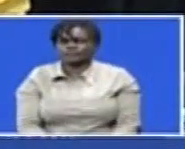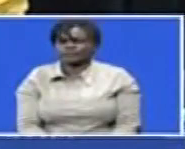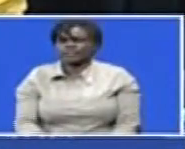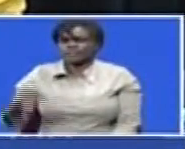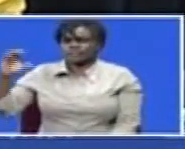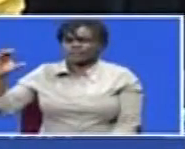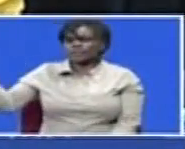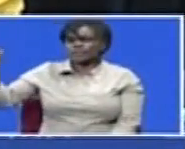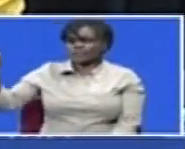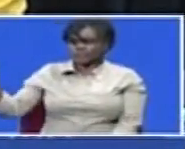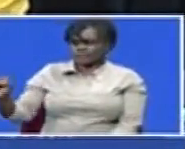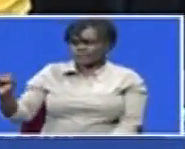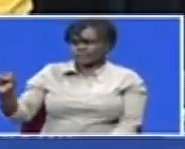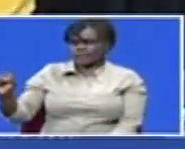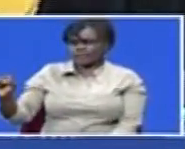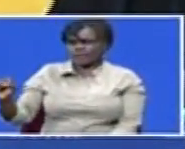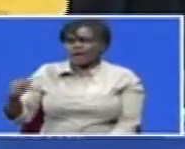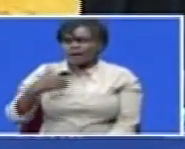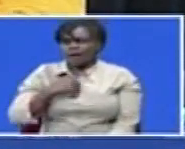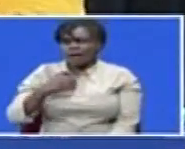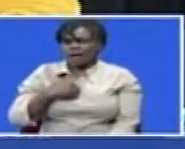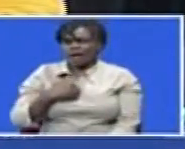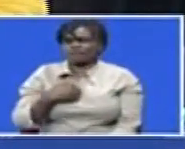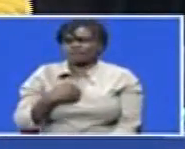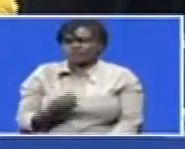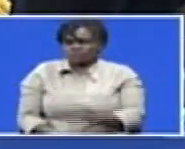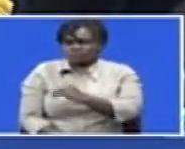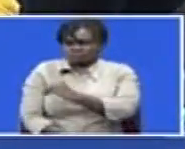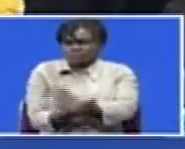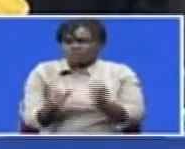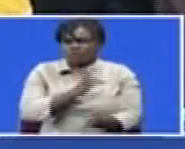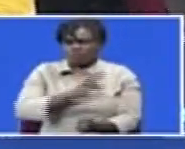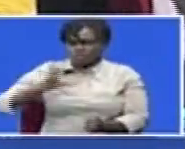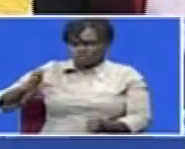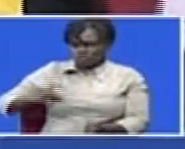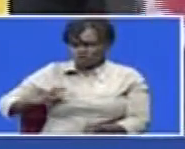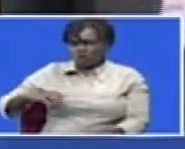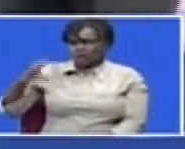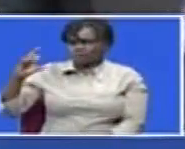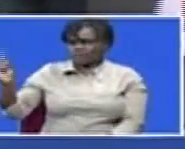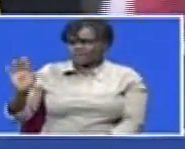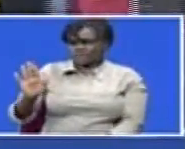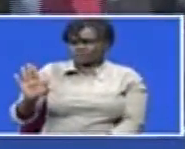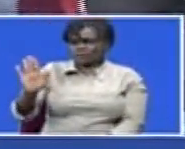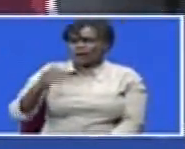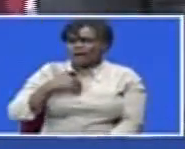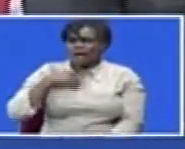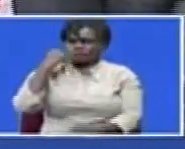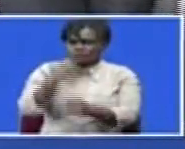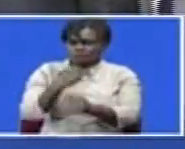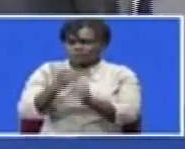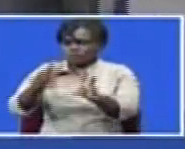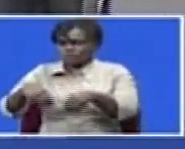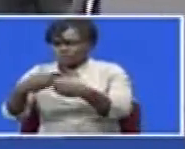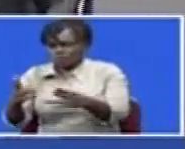The cabinet secretary was playing host to the Ethics and Anti-Corruption Commission. Her ministry had tasked the commission